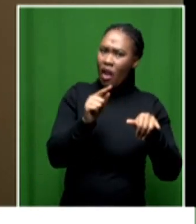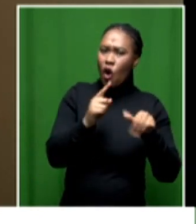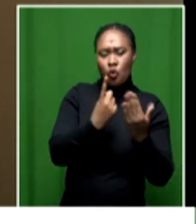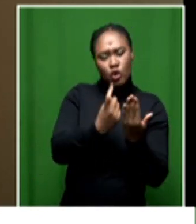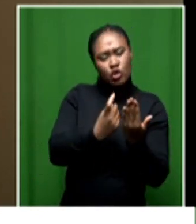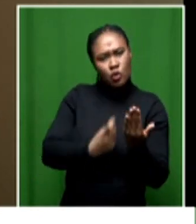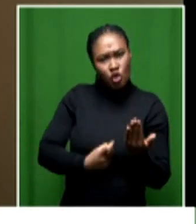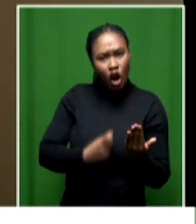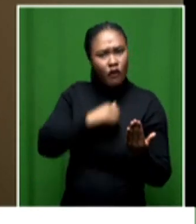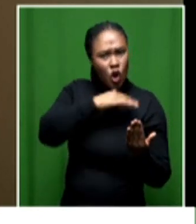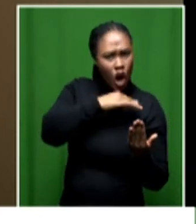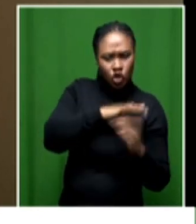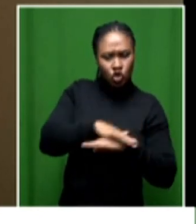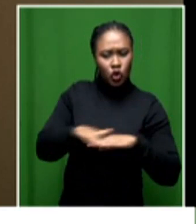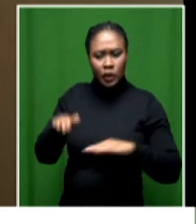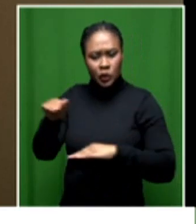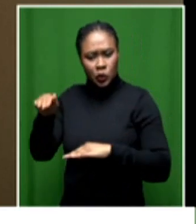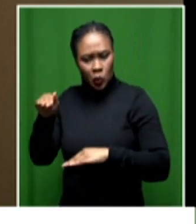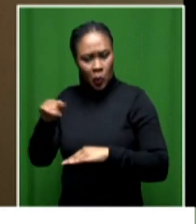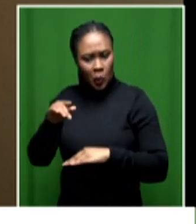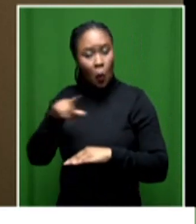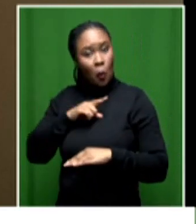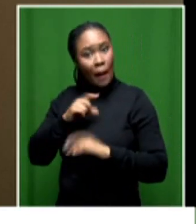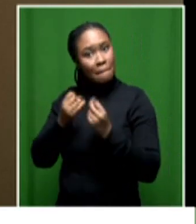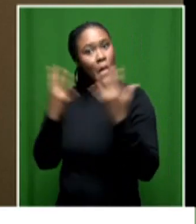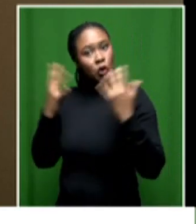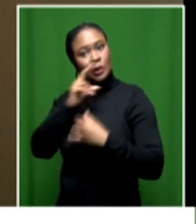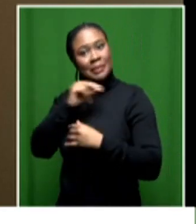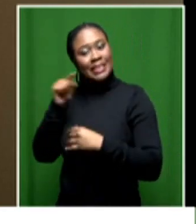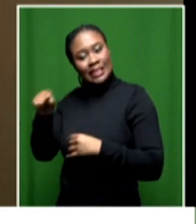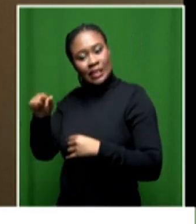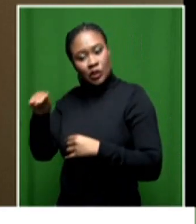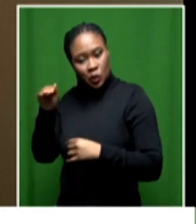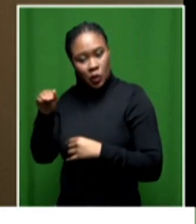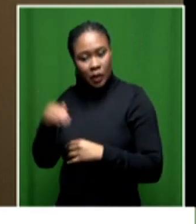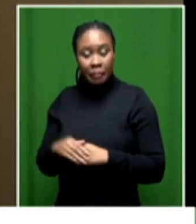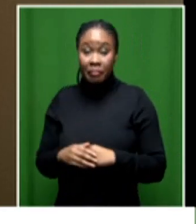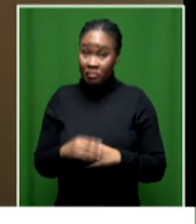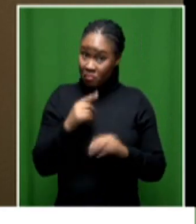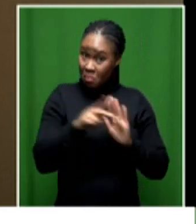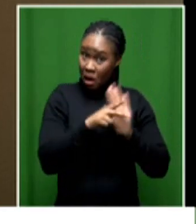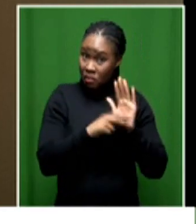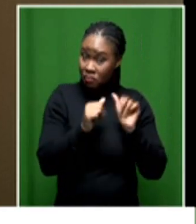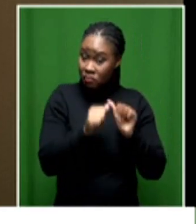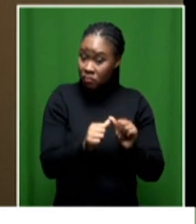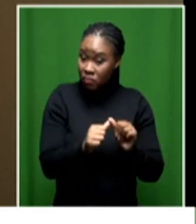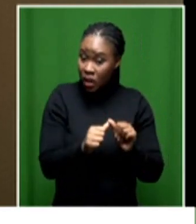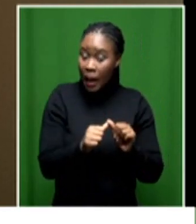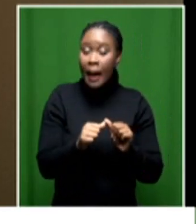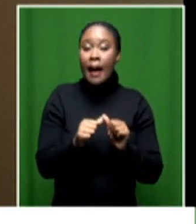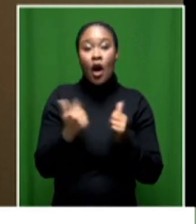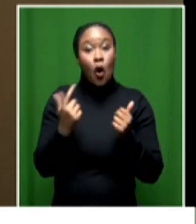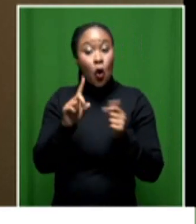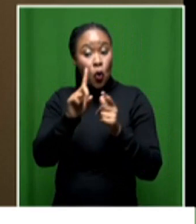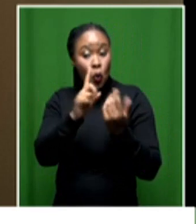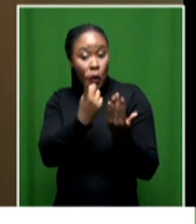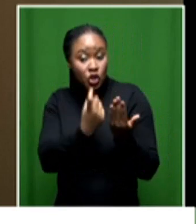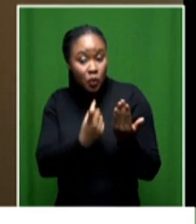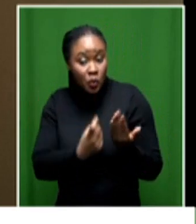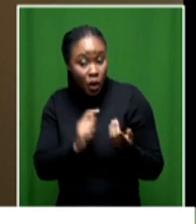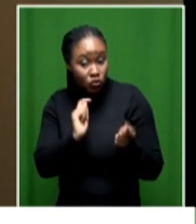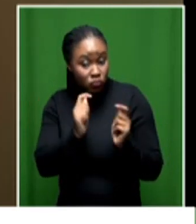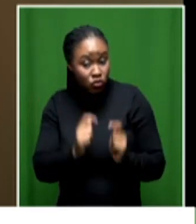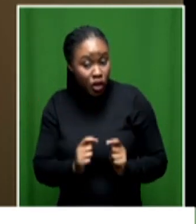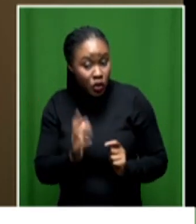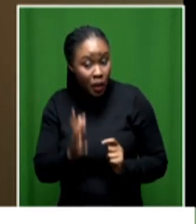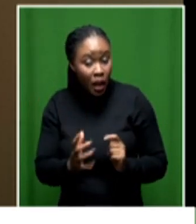spoken. I asked how long the policy is going to be in place, whether the questions are going to change, whether